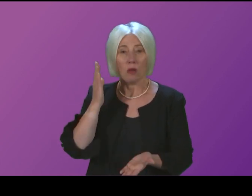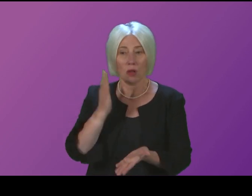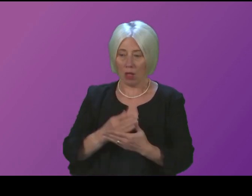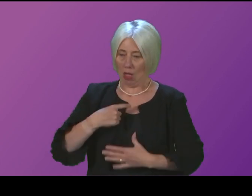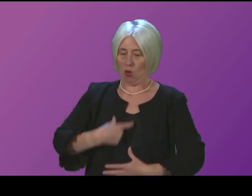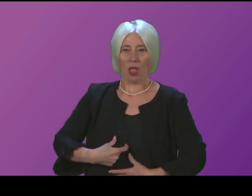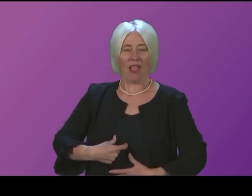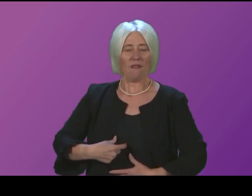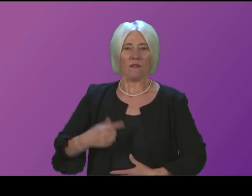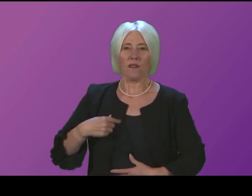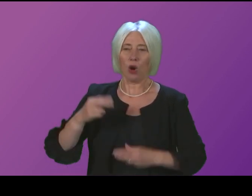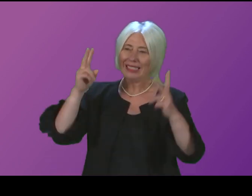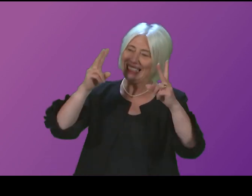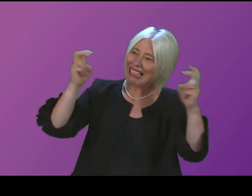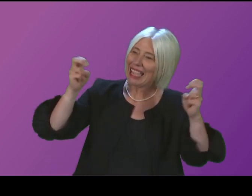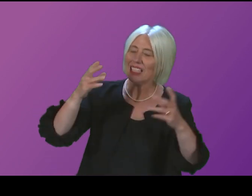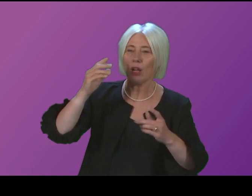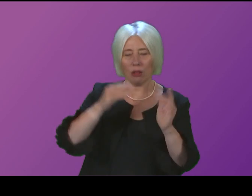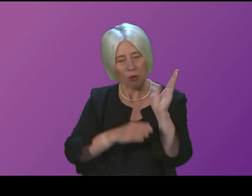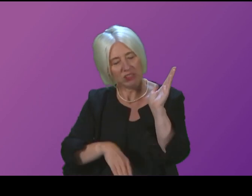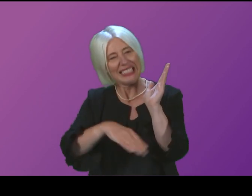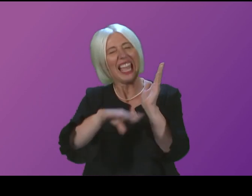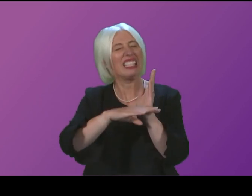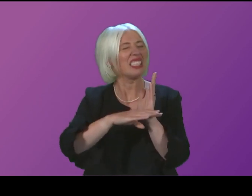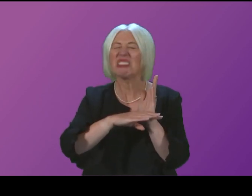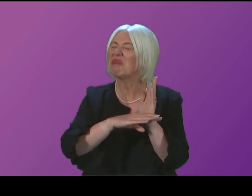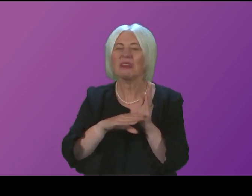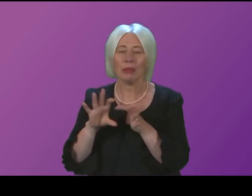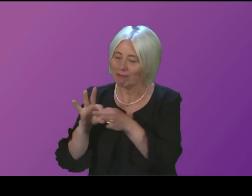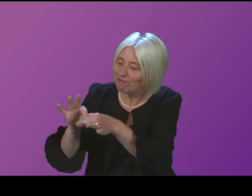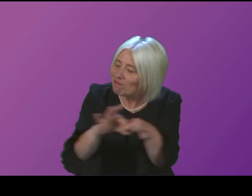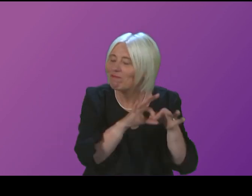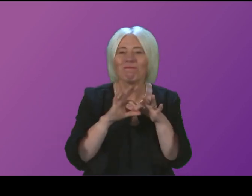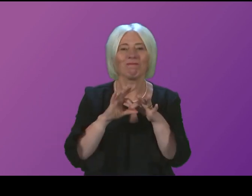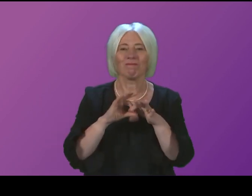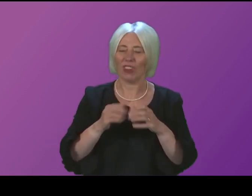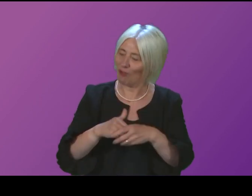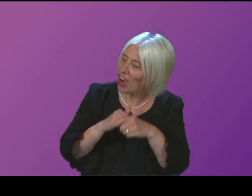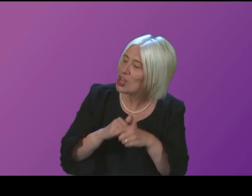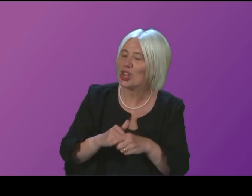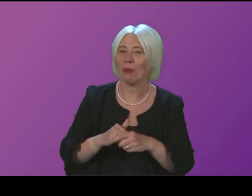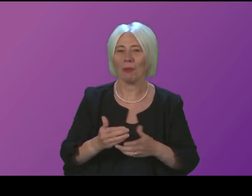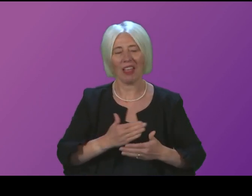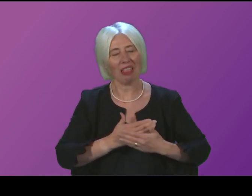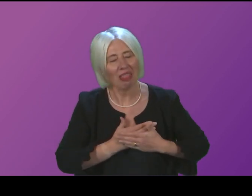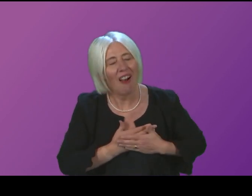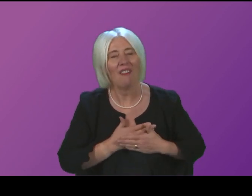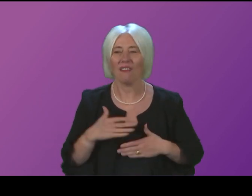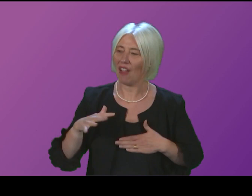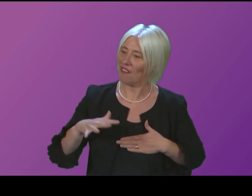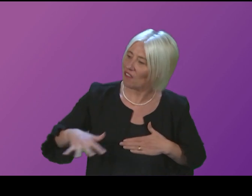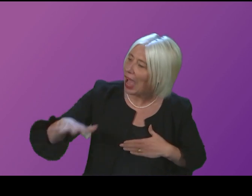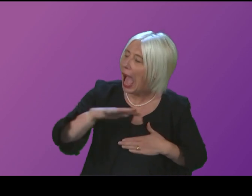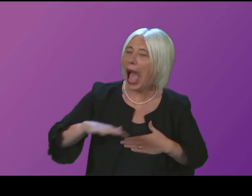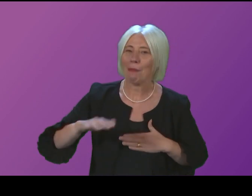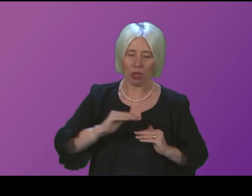in status or in title, but in the connections we make, bonds of love and friendship, of family and of service to